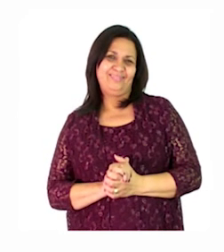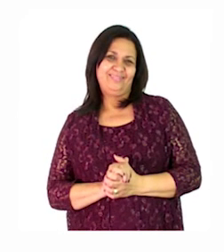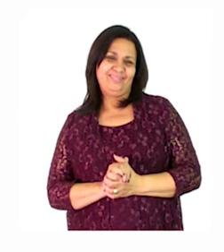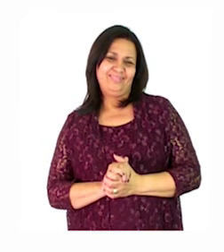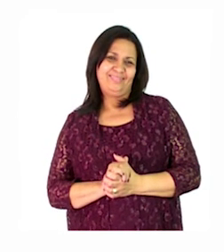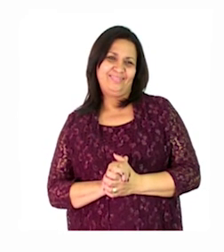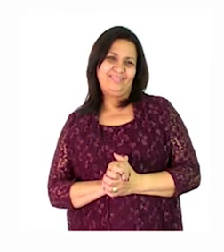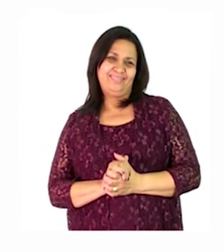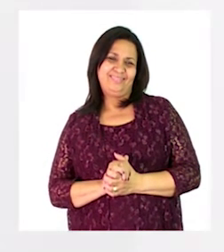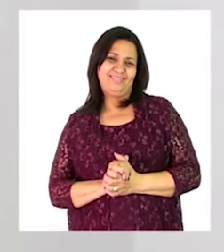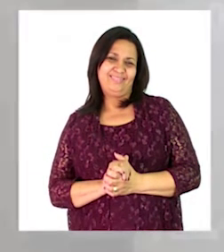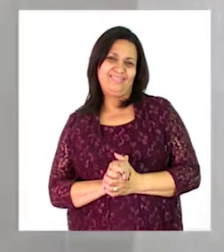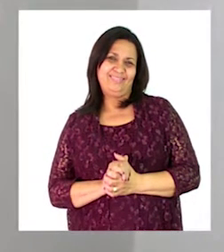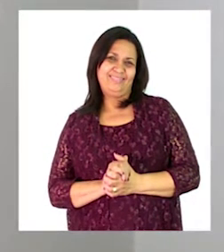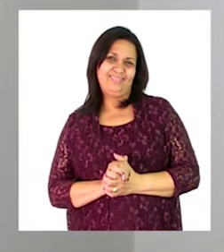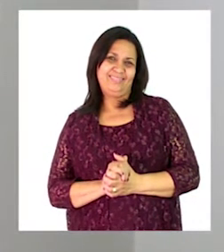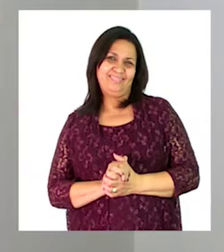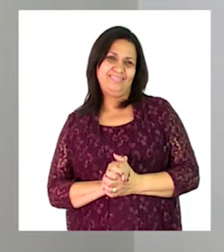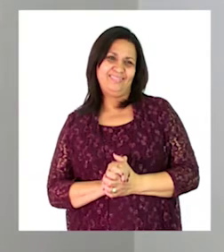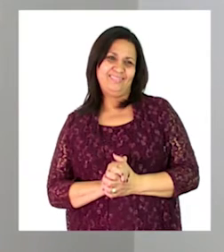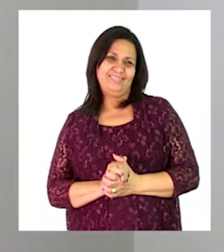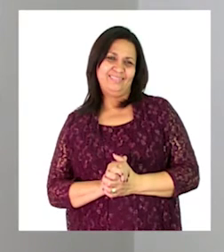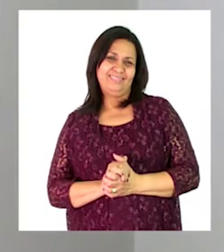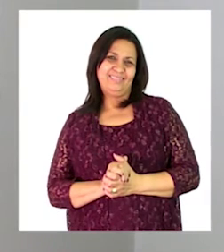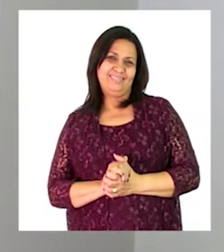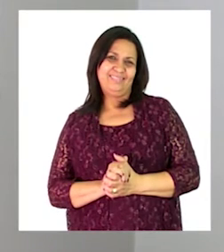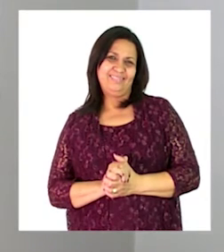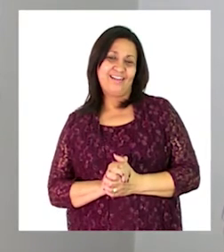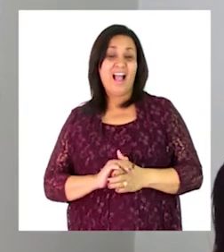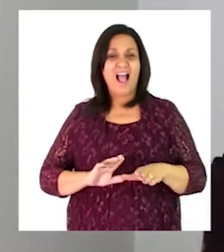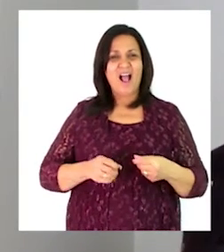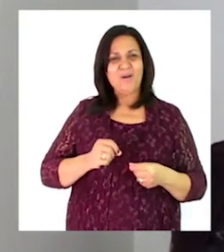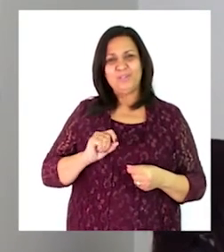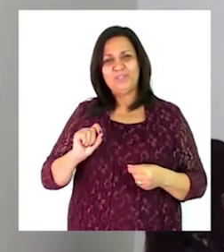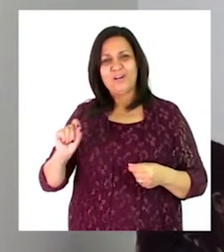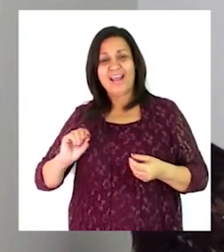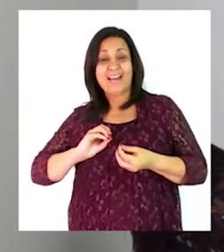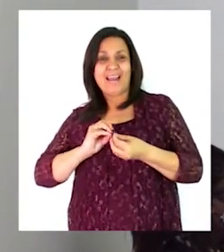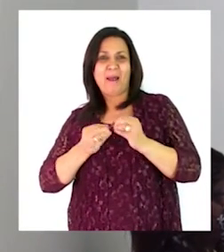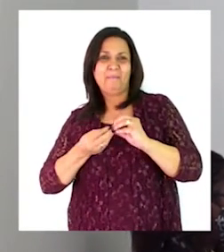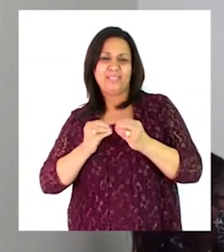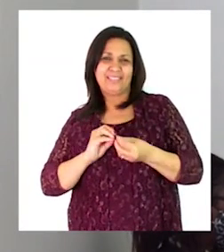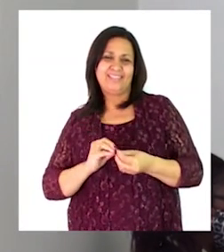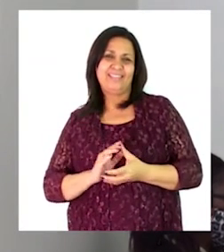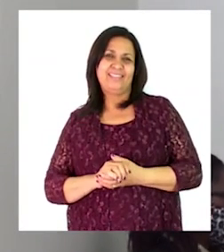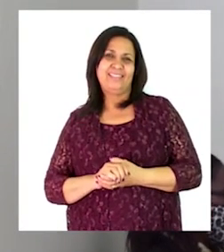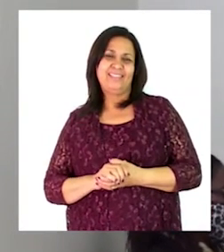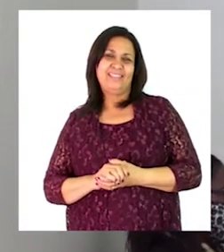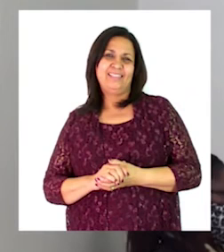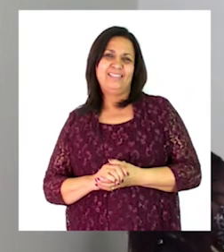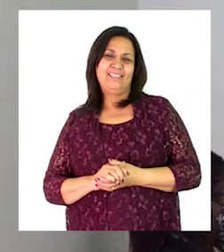see how we form numbers. Numbers like number